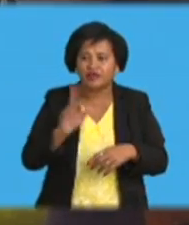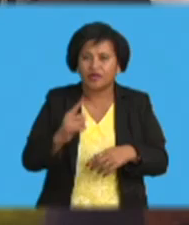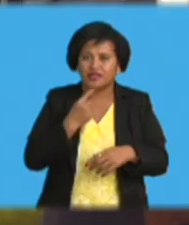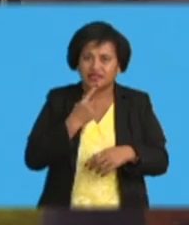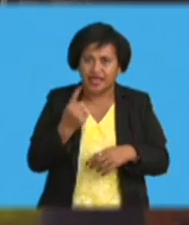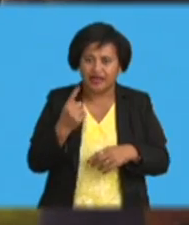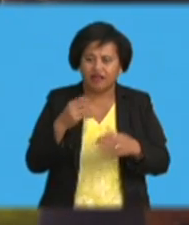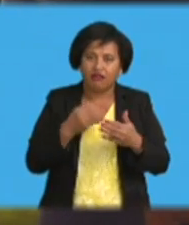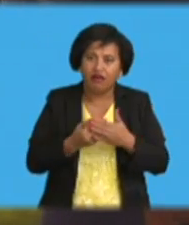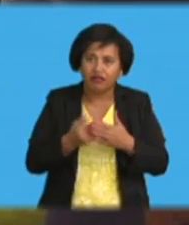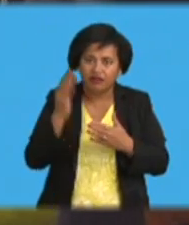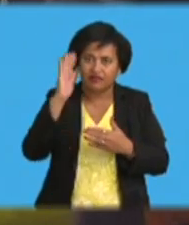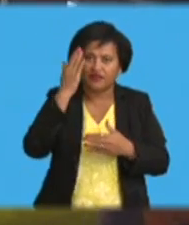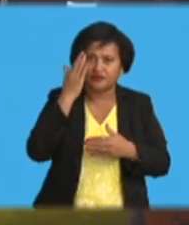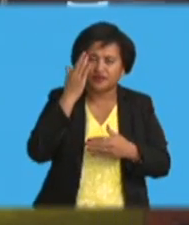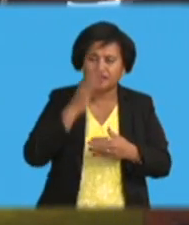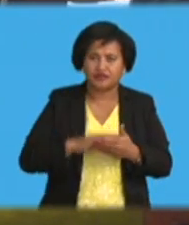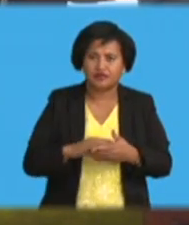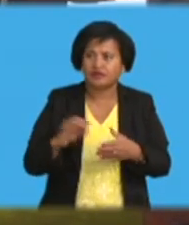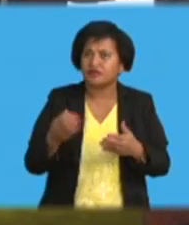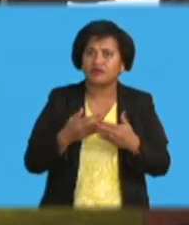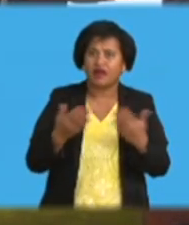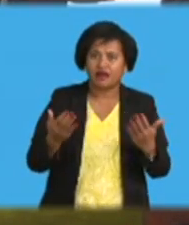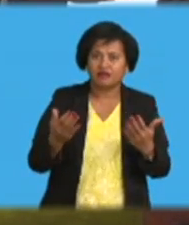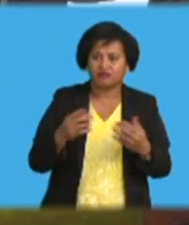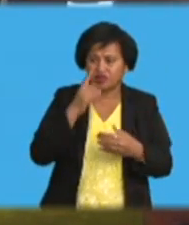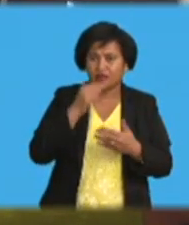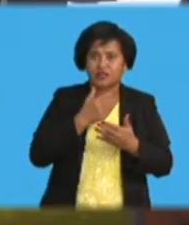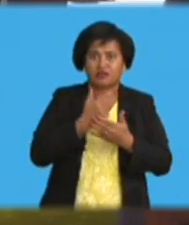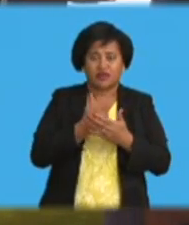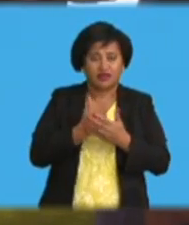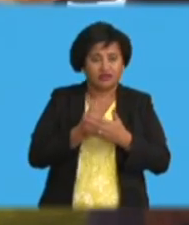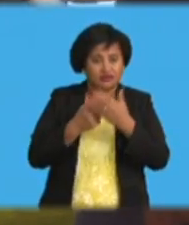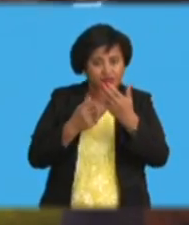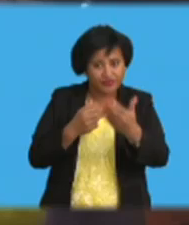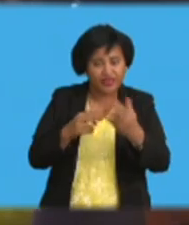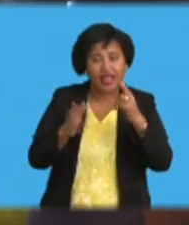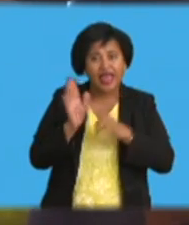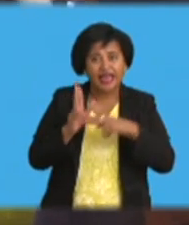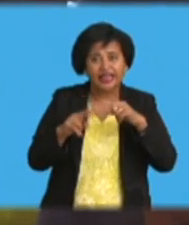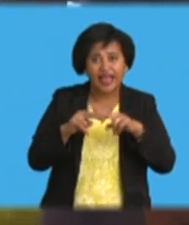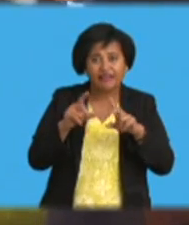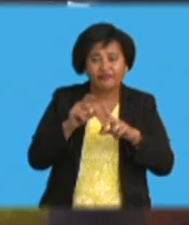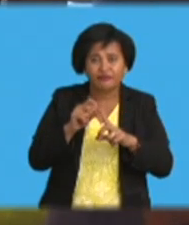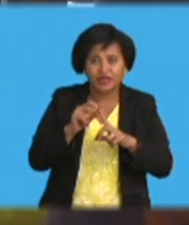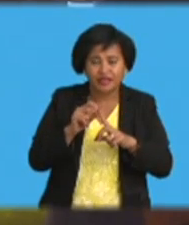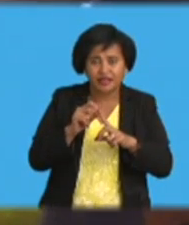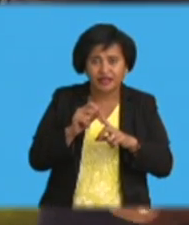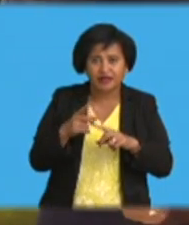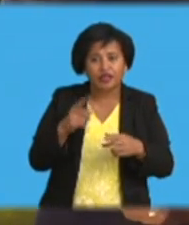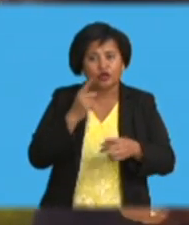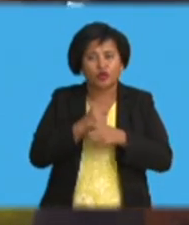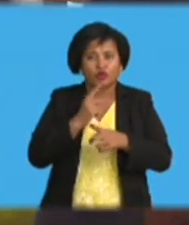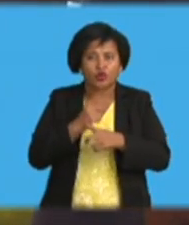respect and dignity. Madam Speaker, how can we be surprised when NFP candidates have been seen lying on social media about the whereabouts of our Honourable